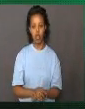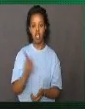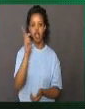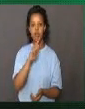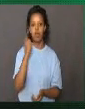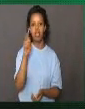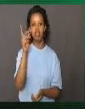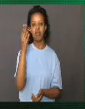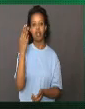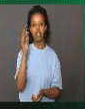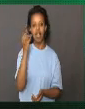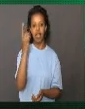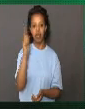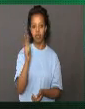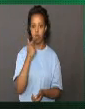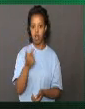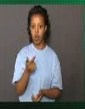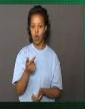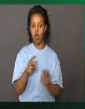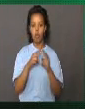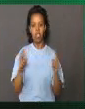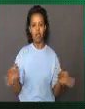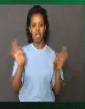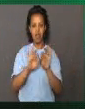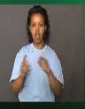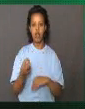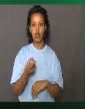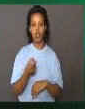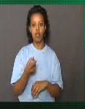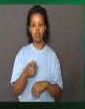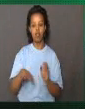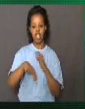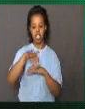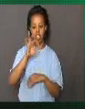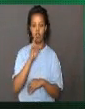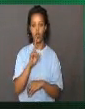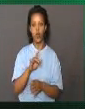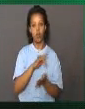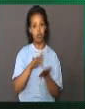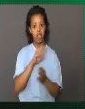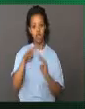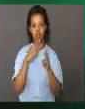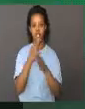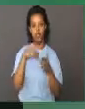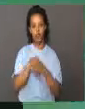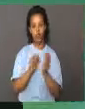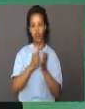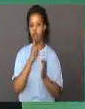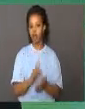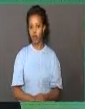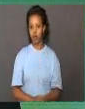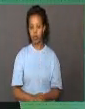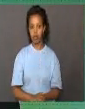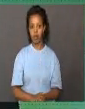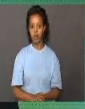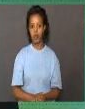Penicillin is one of the most important discoveries in medical science.